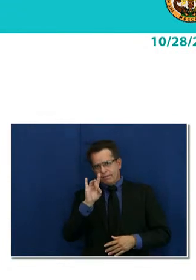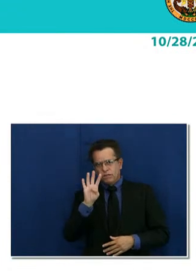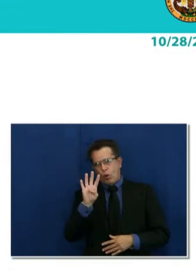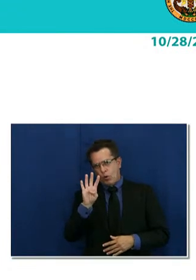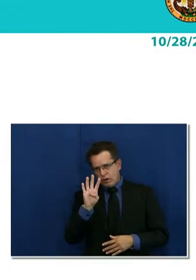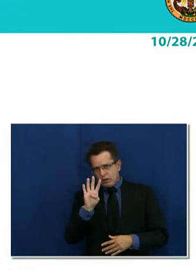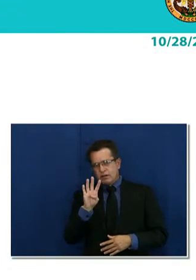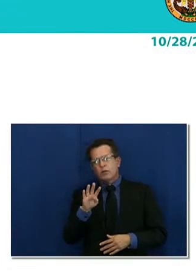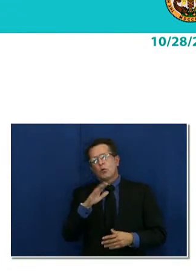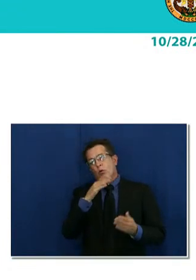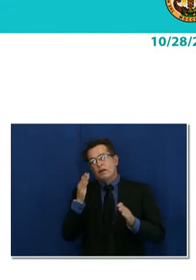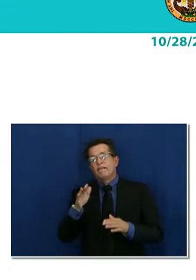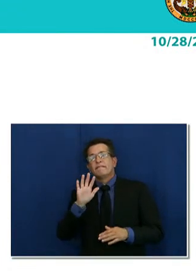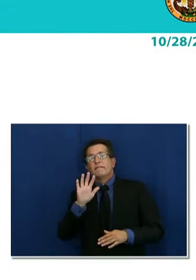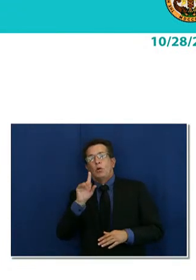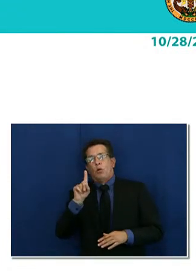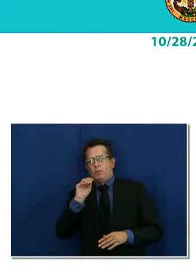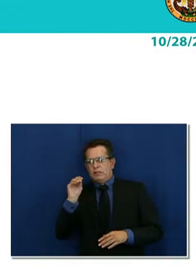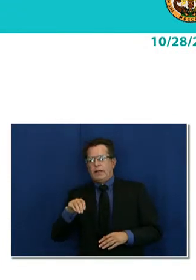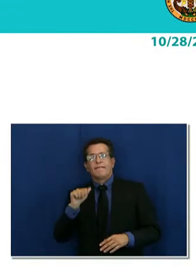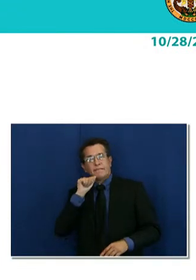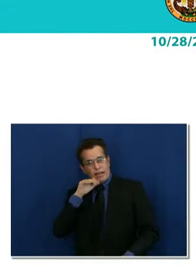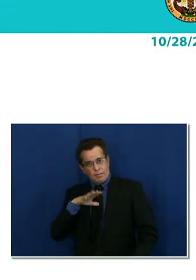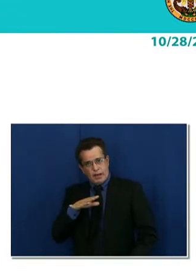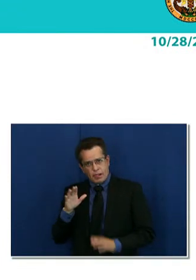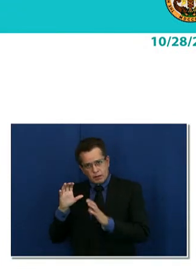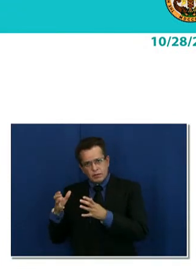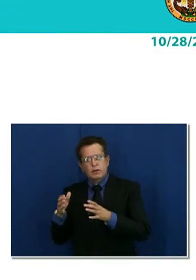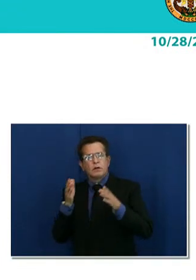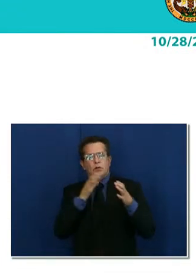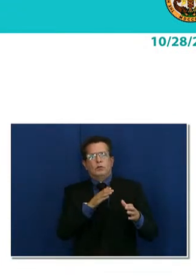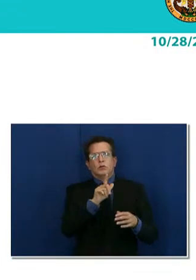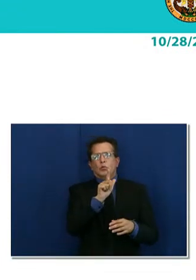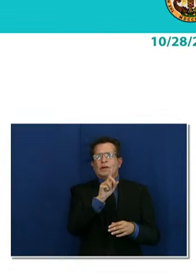28,484 cases, or 51%, are female, and